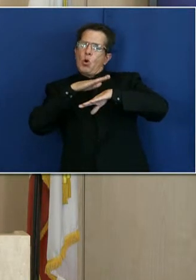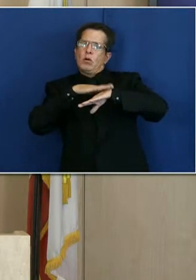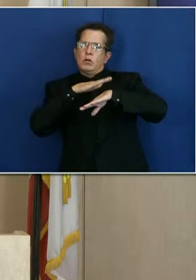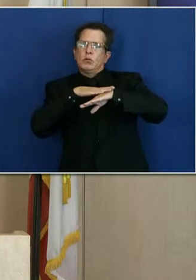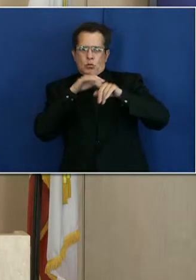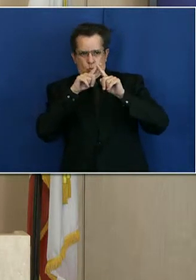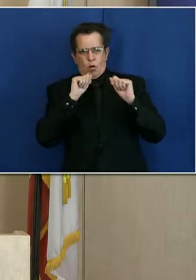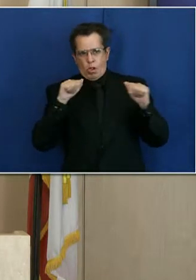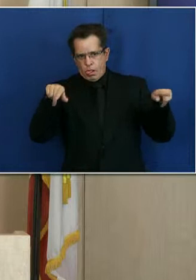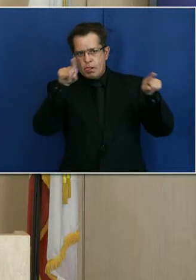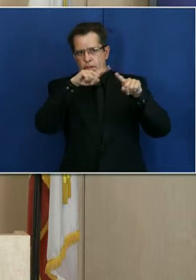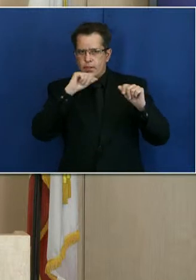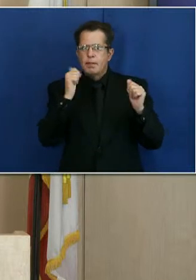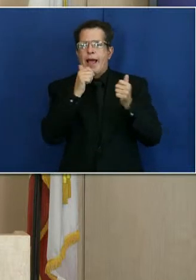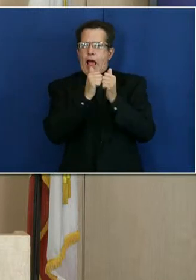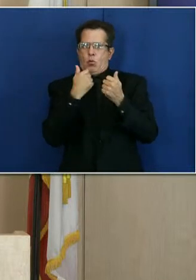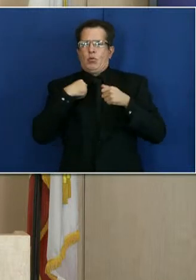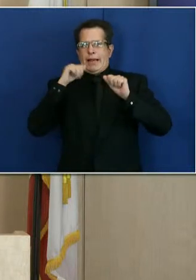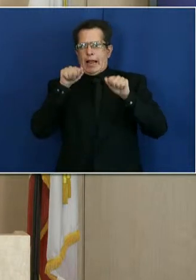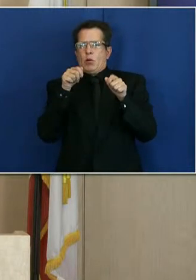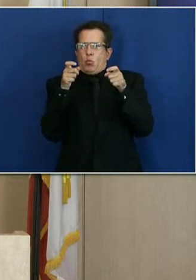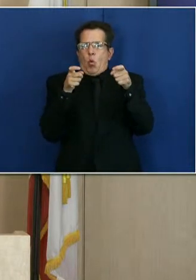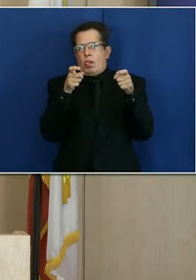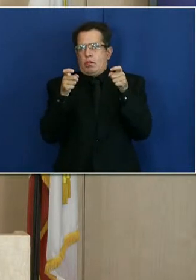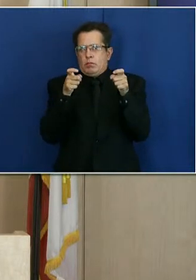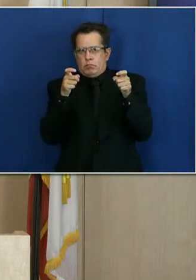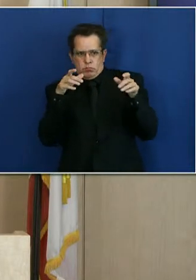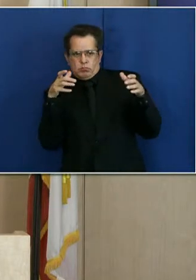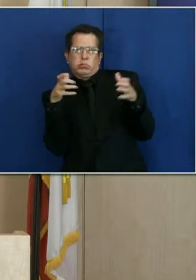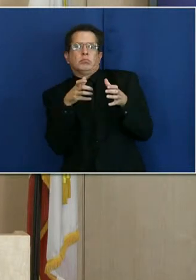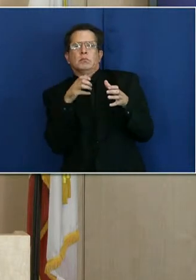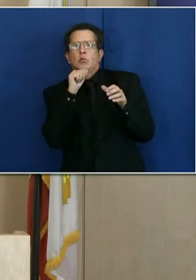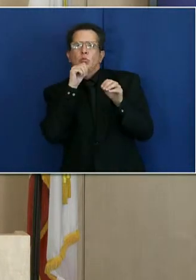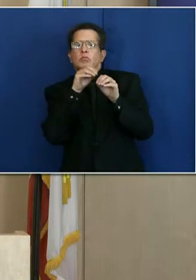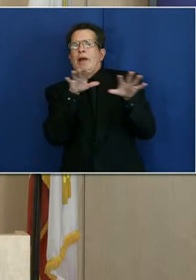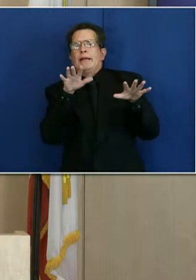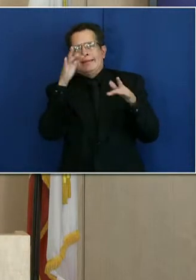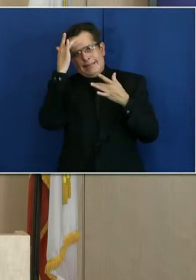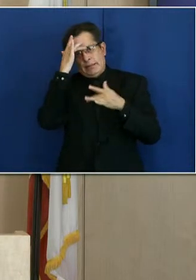do to control this COVID in their population.